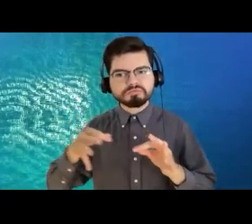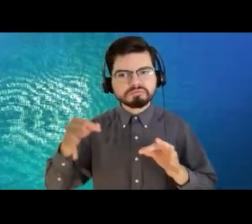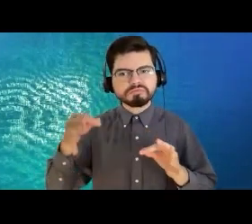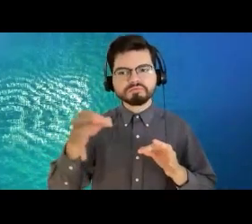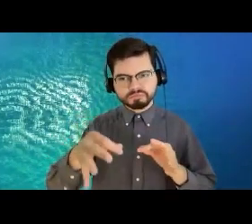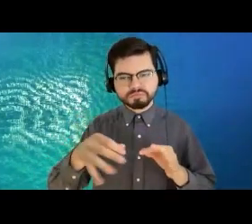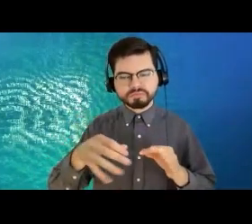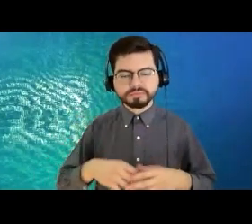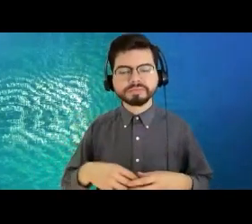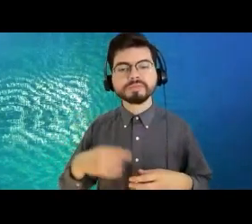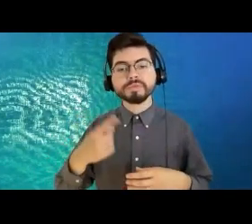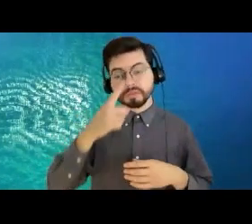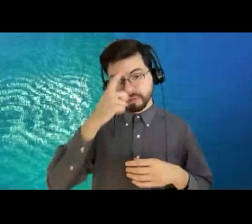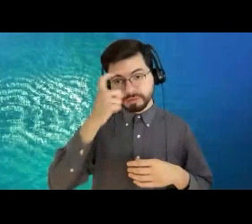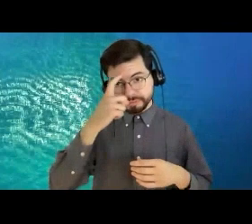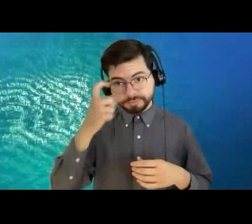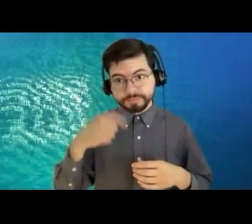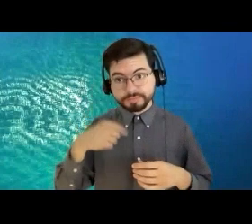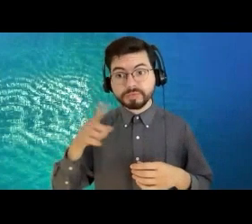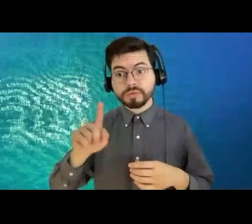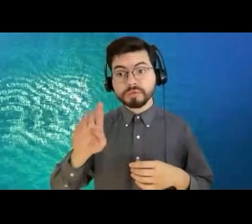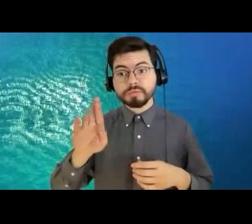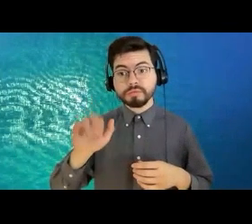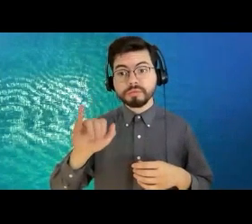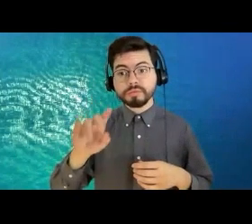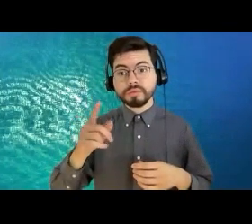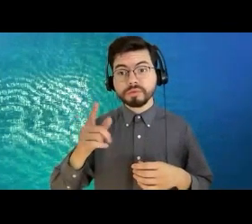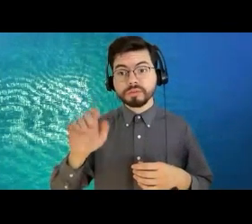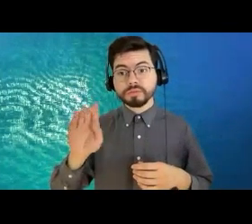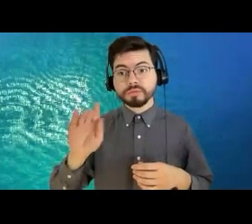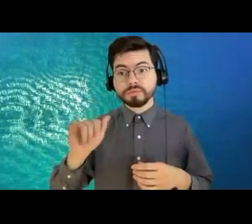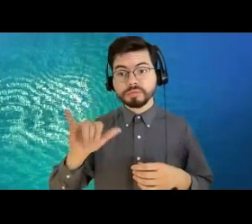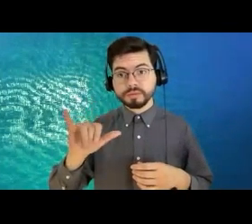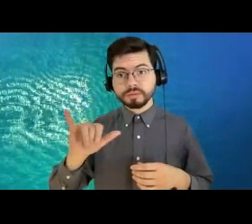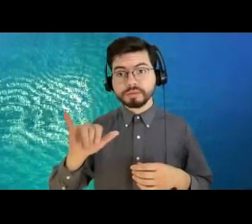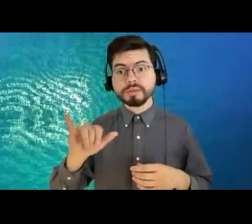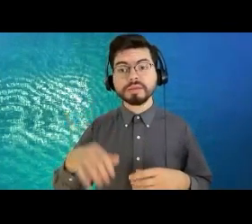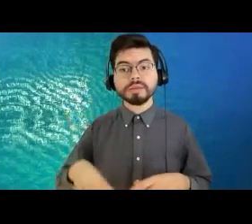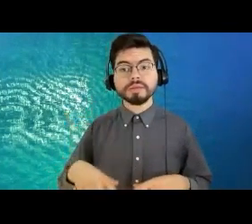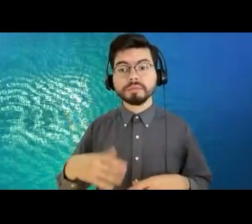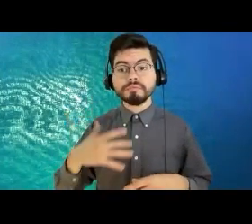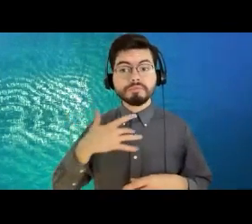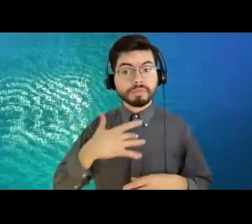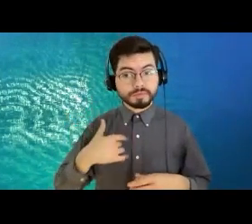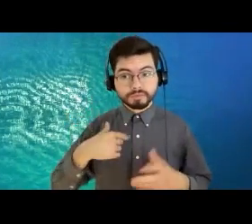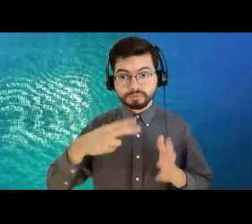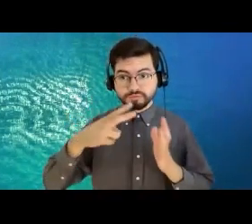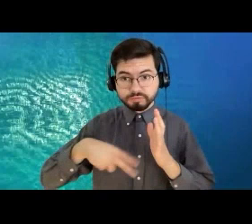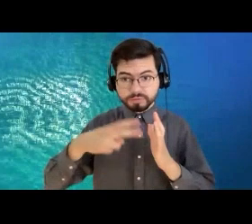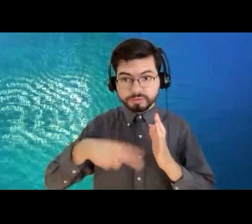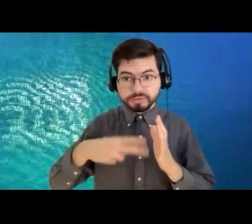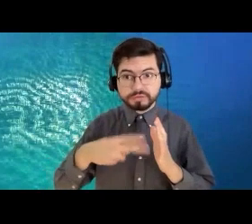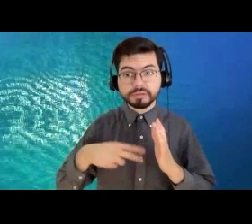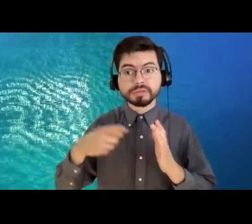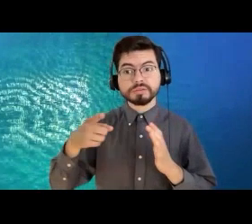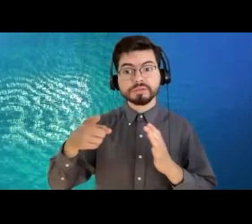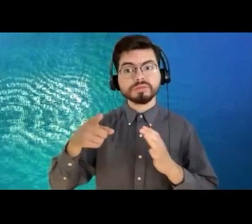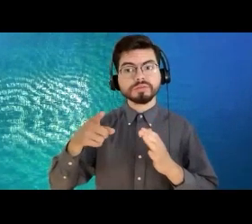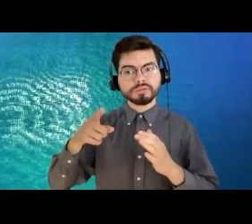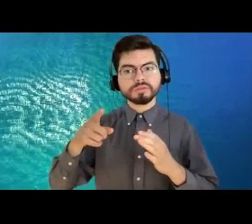summers I was at Bridge Bay, I spent a lot of time reading during the breaks along the shore of Yellowstone Lake. There, a